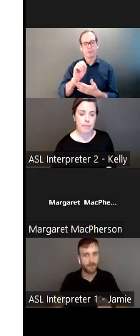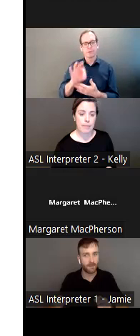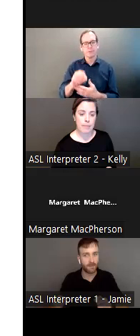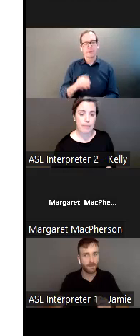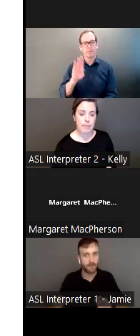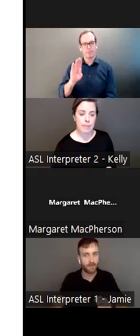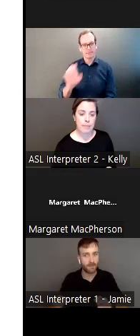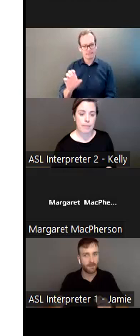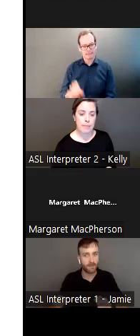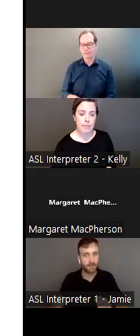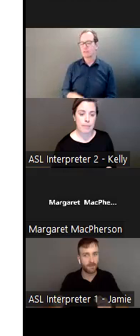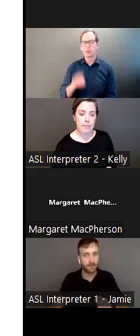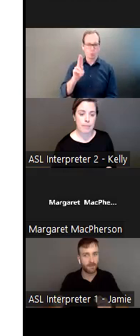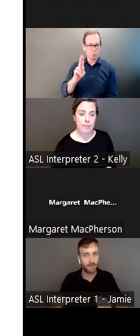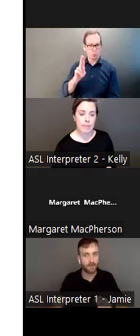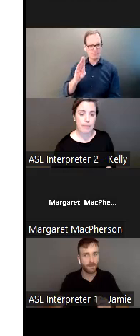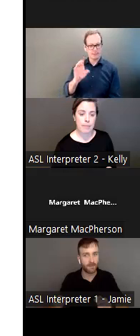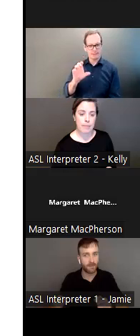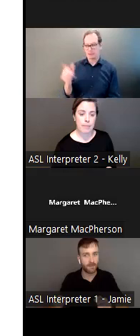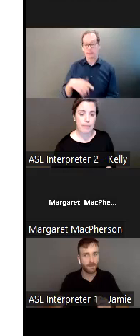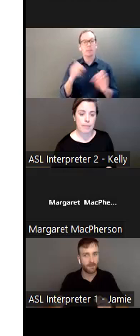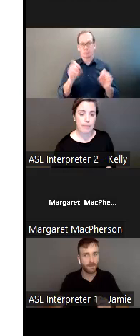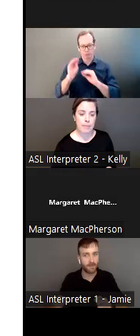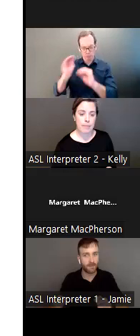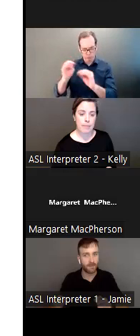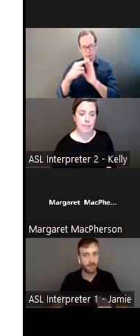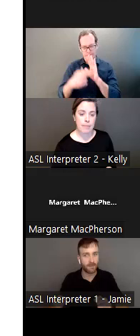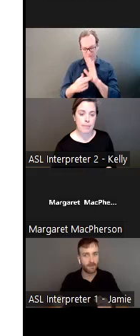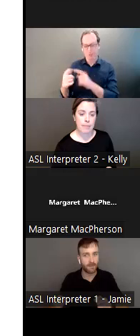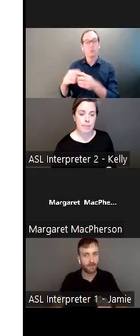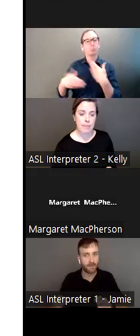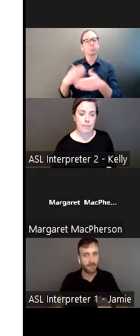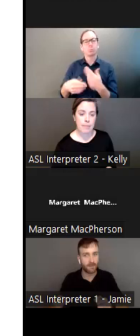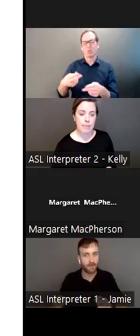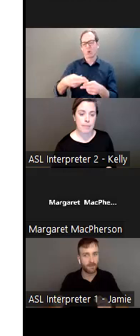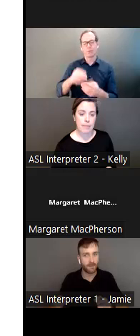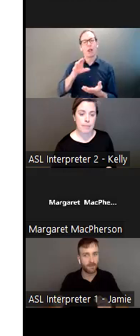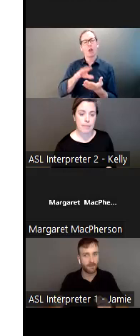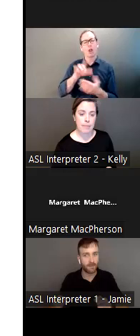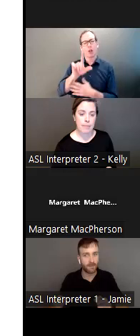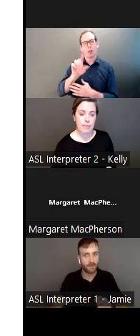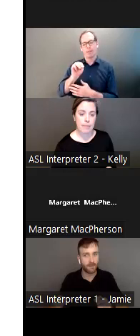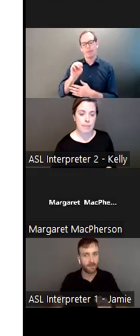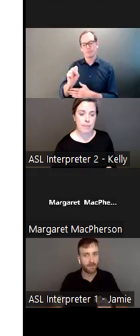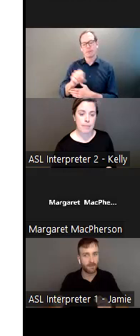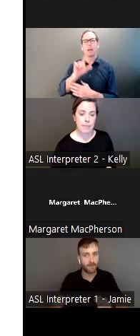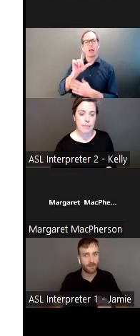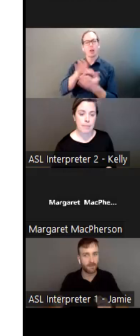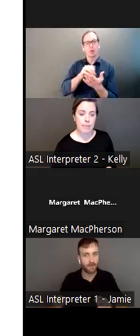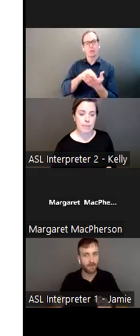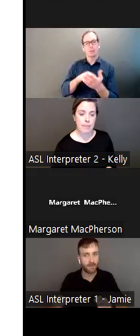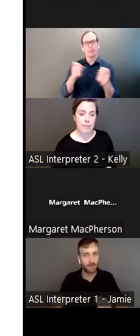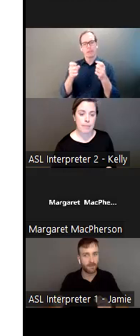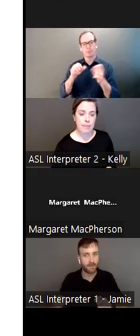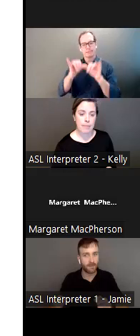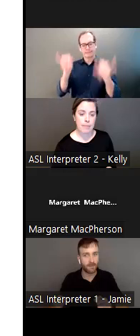back to where you were. There's a downloadable notebook, and it really sort of takes you through the content that we've very briefly touched on today in much